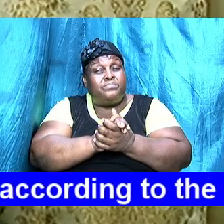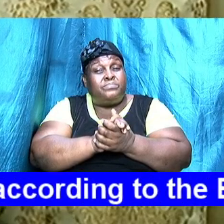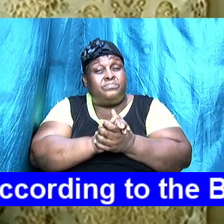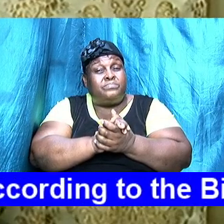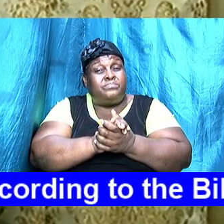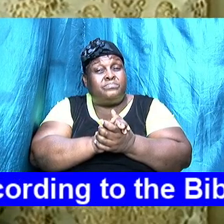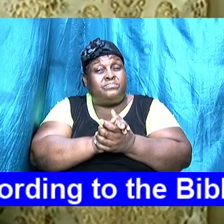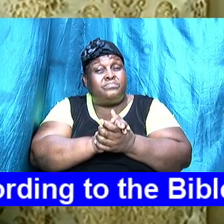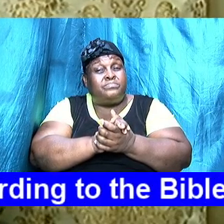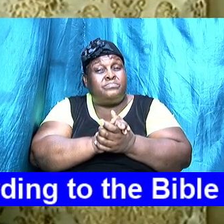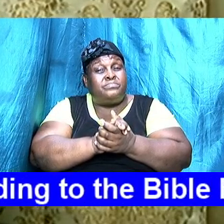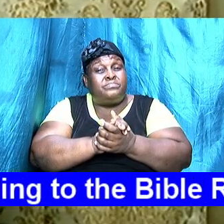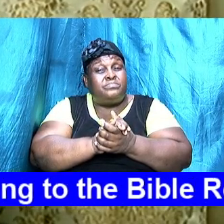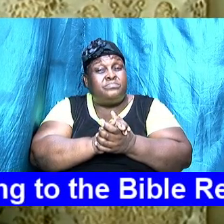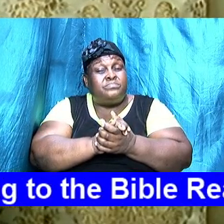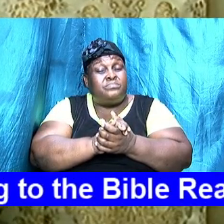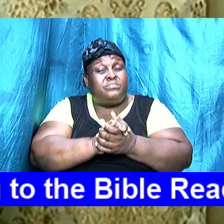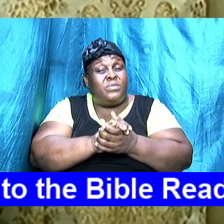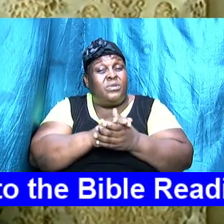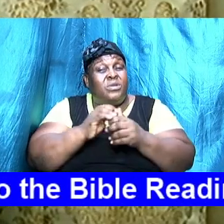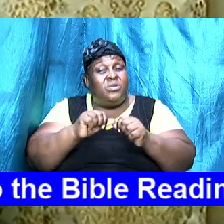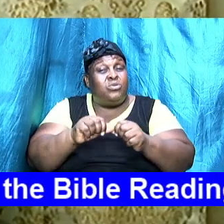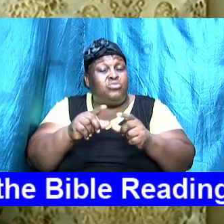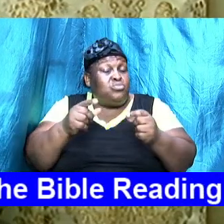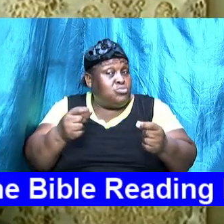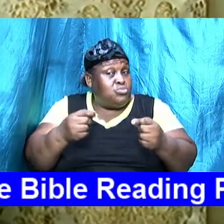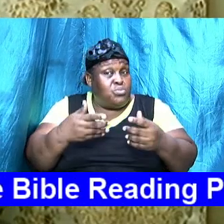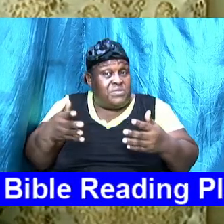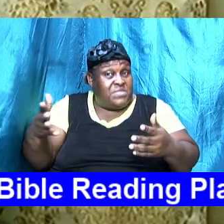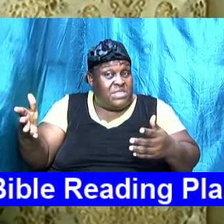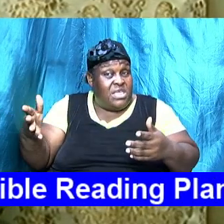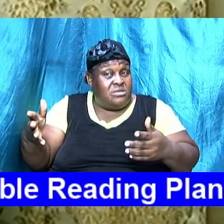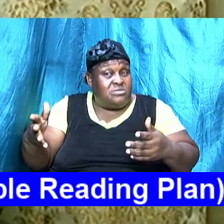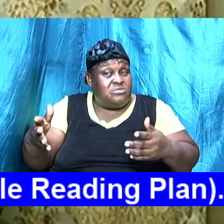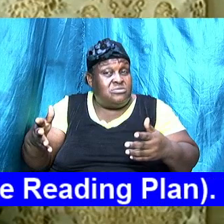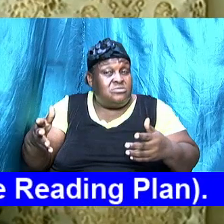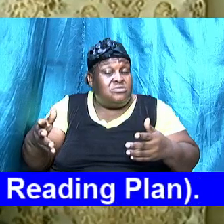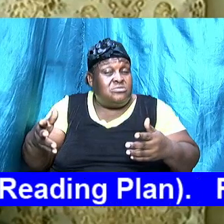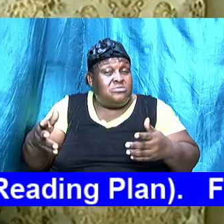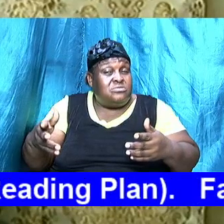is insisting that you do some things that are ungodly,